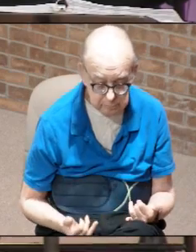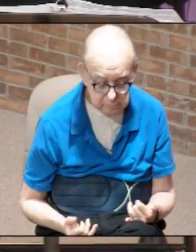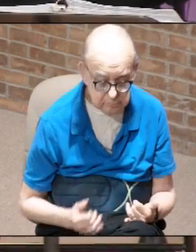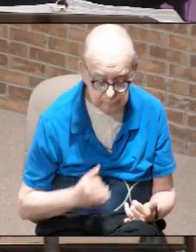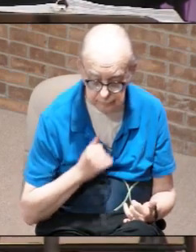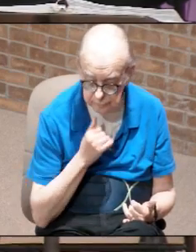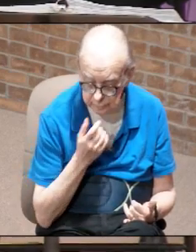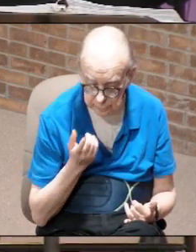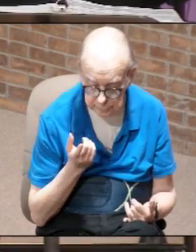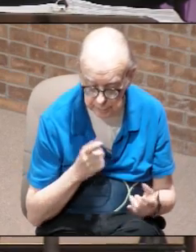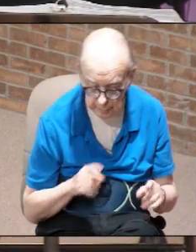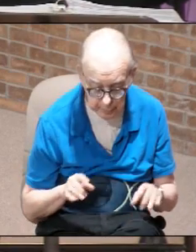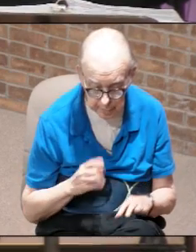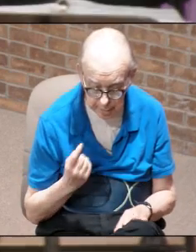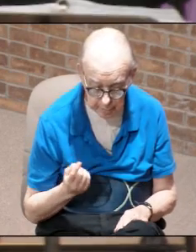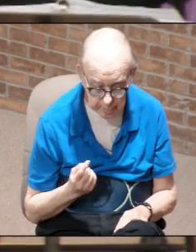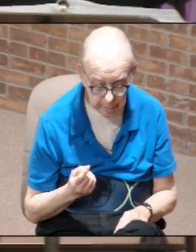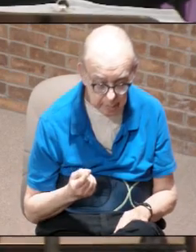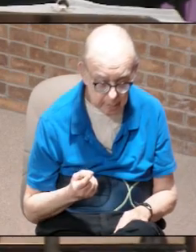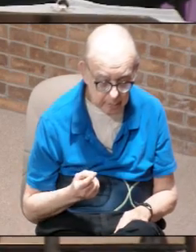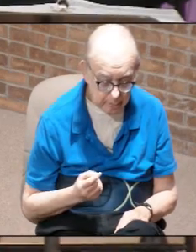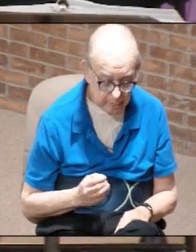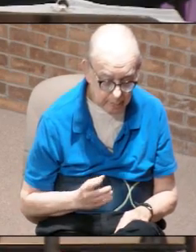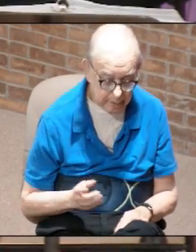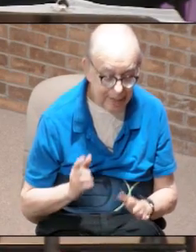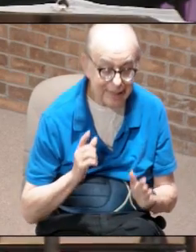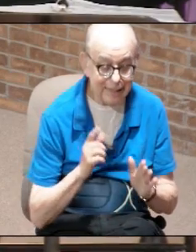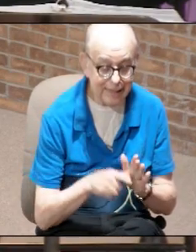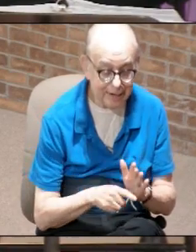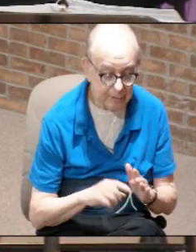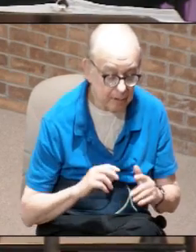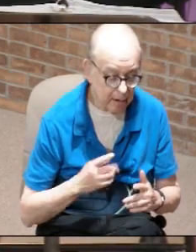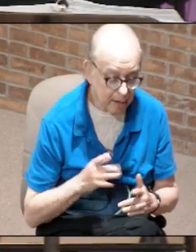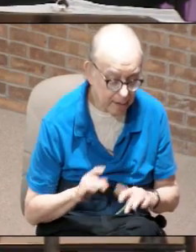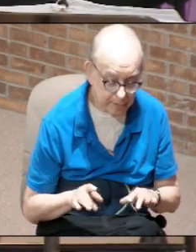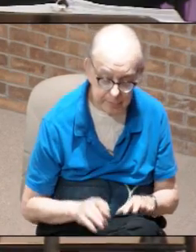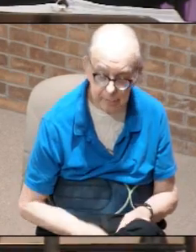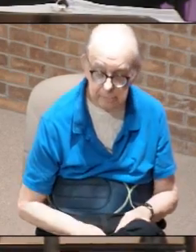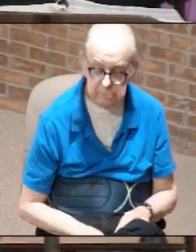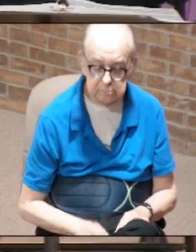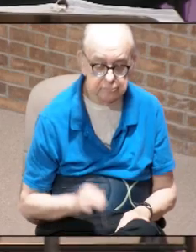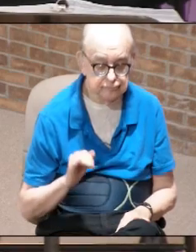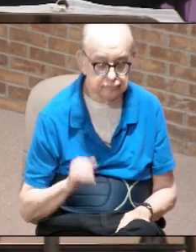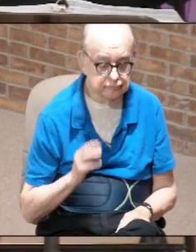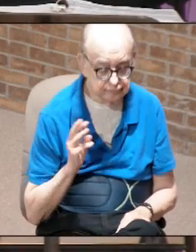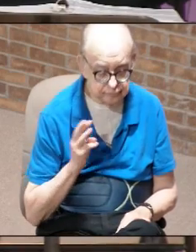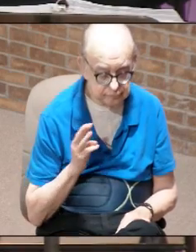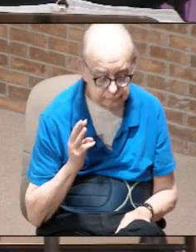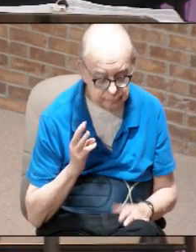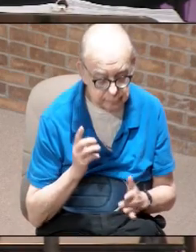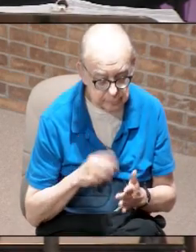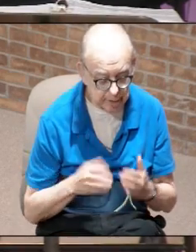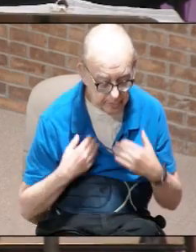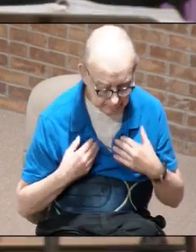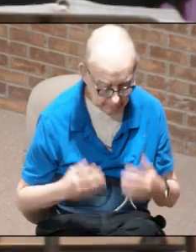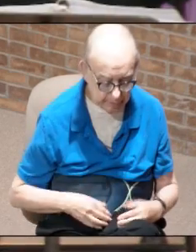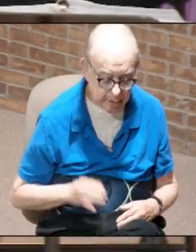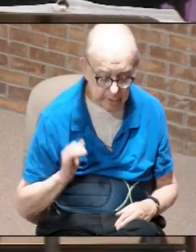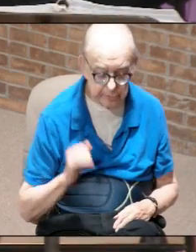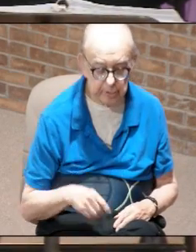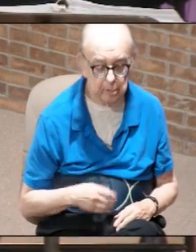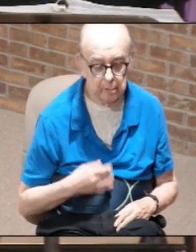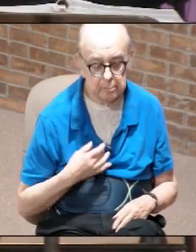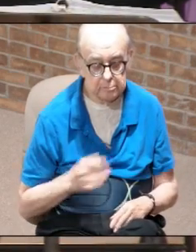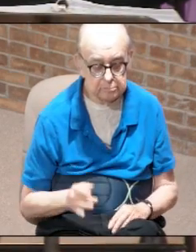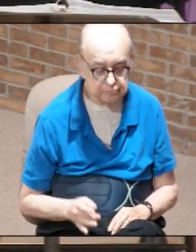Not just when I'm doing it, days later, you know, and you're still wondering, why is it still hurting? You